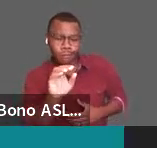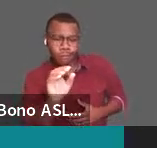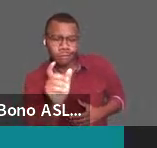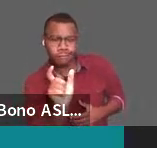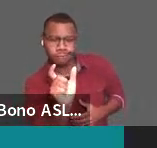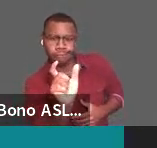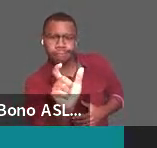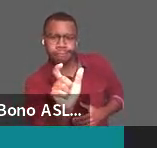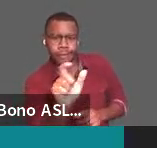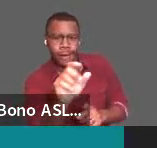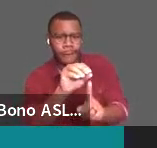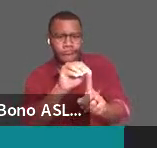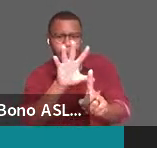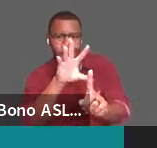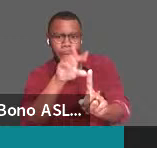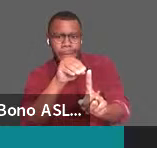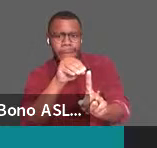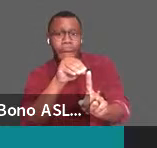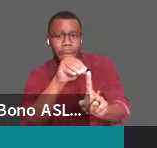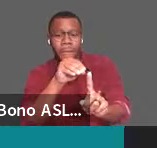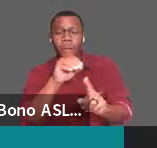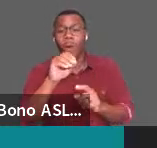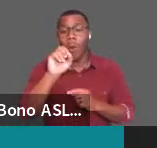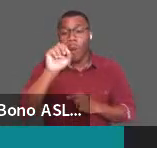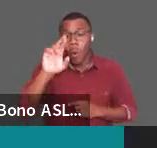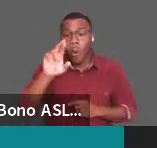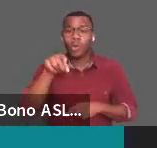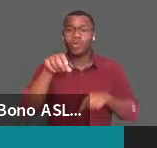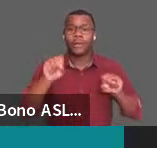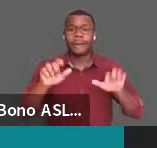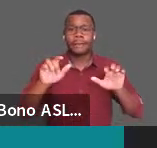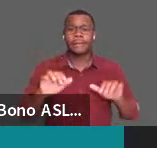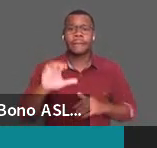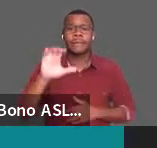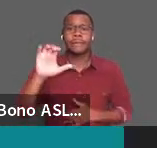website, or you can also type on your browser